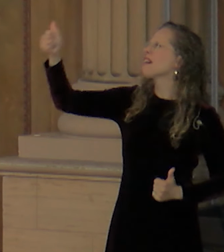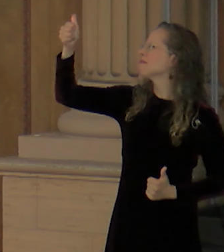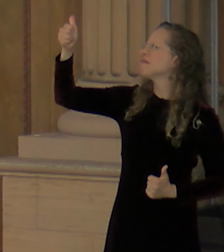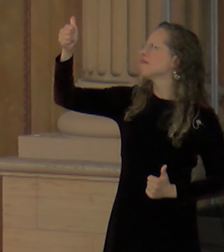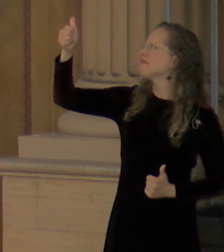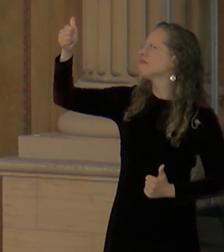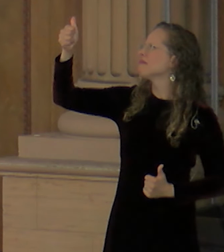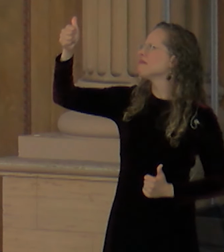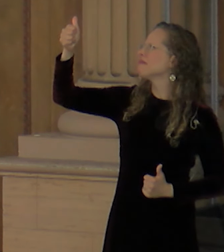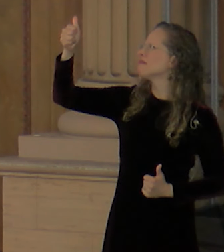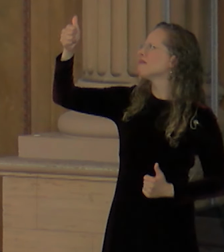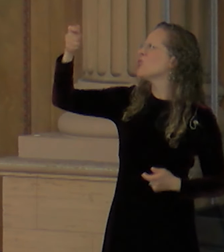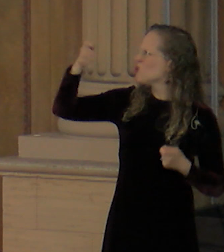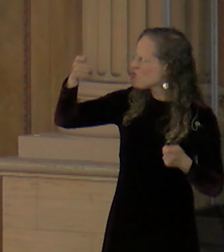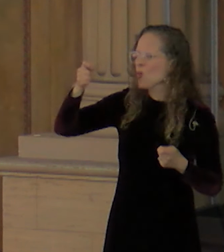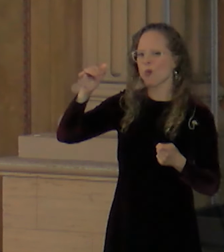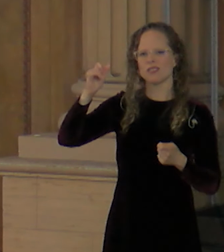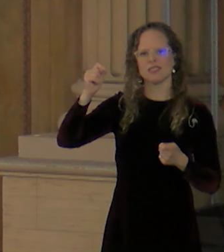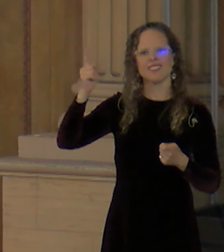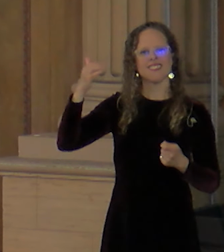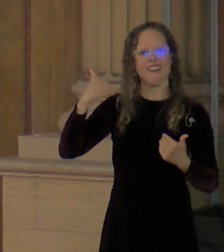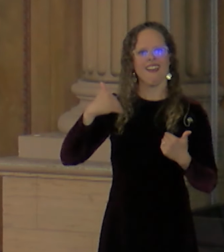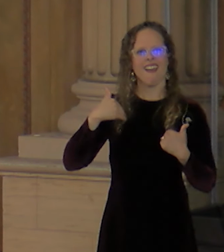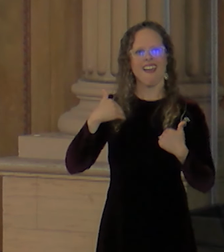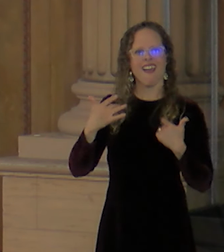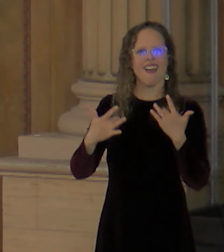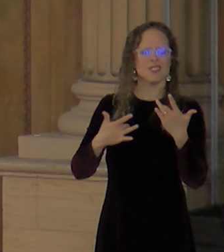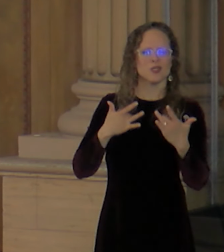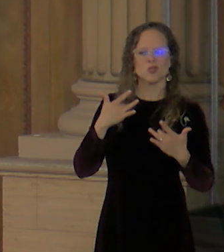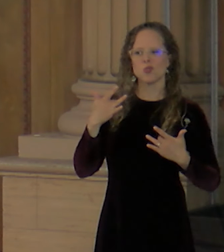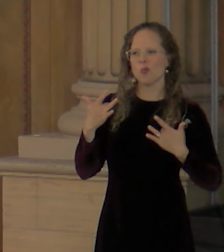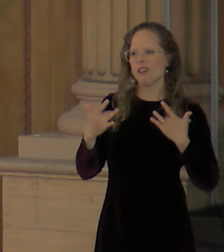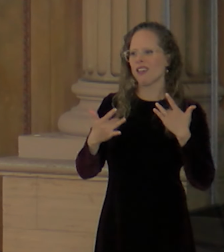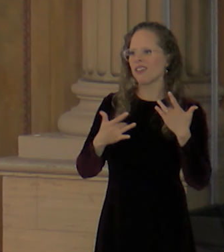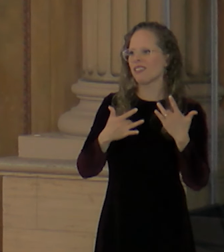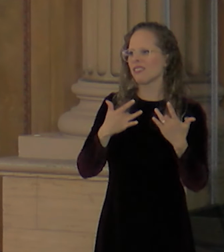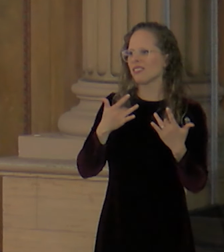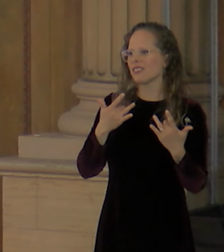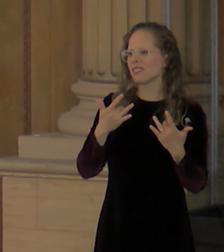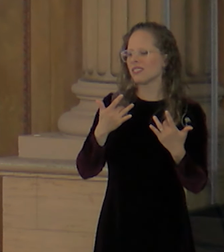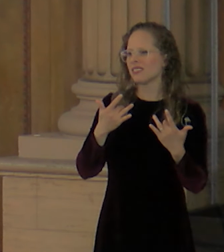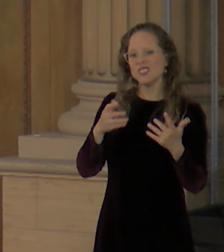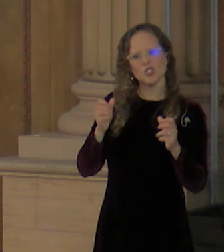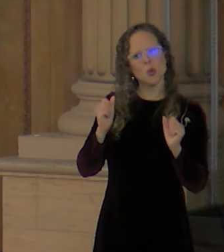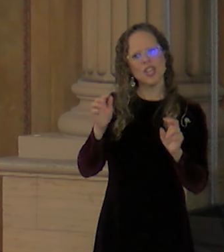joyful. So we can look to him for our reaction to things.